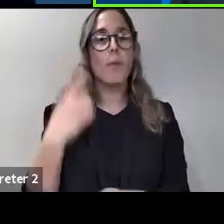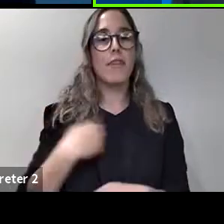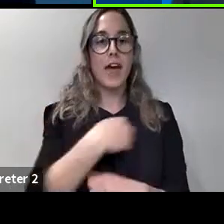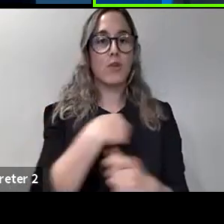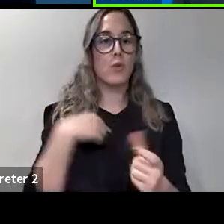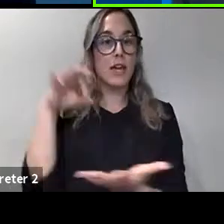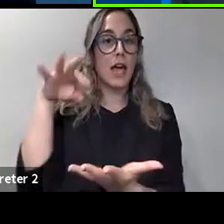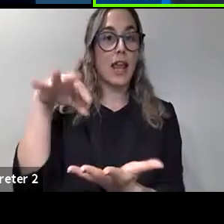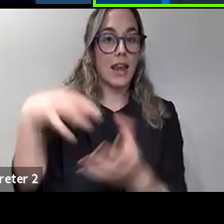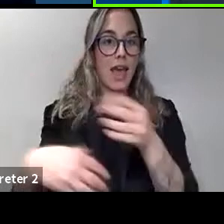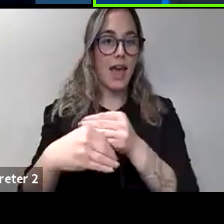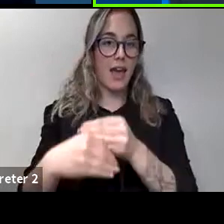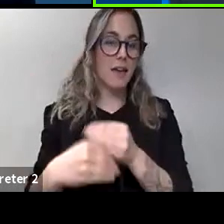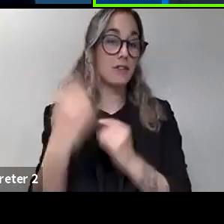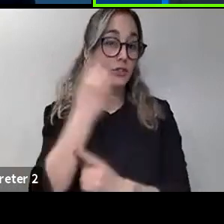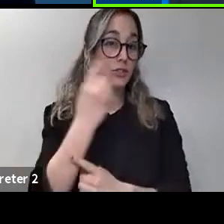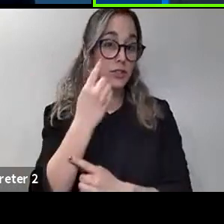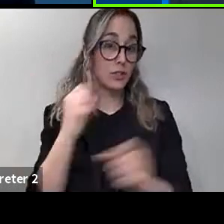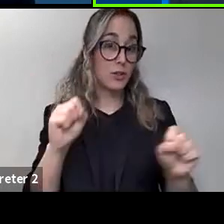consider it.